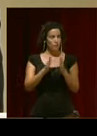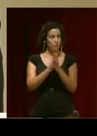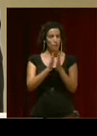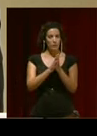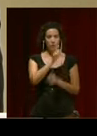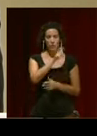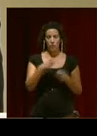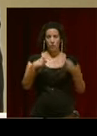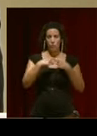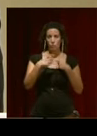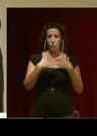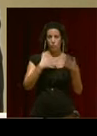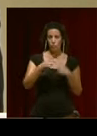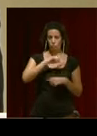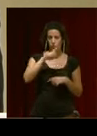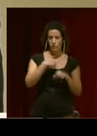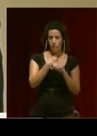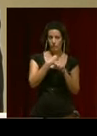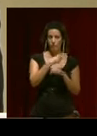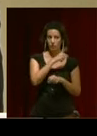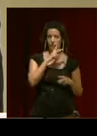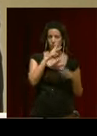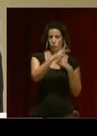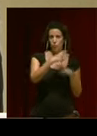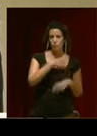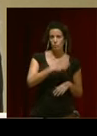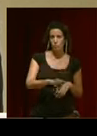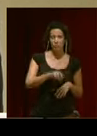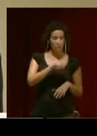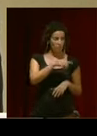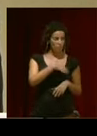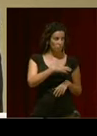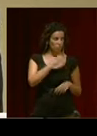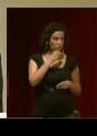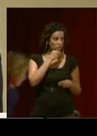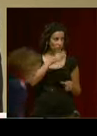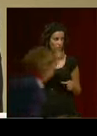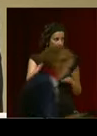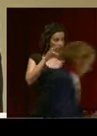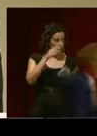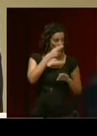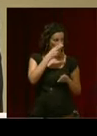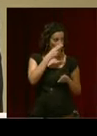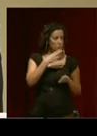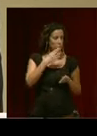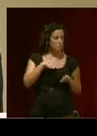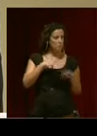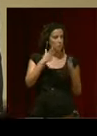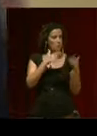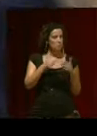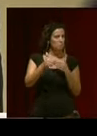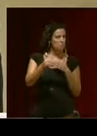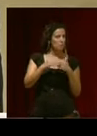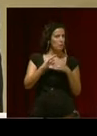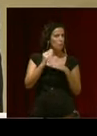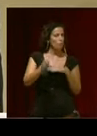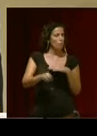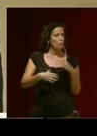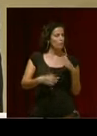and my colleague is a co-author of this piece of work, and I think he